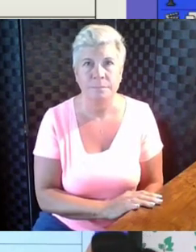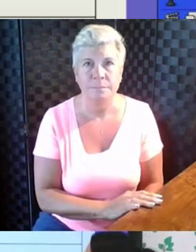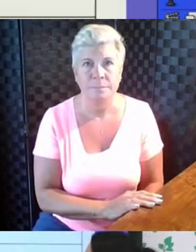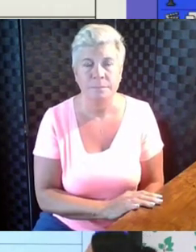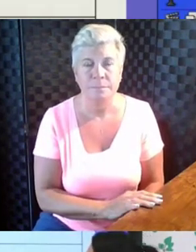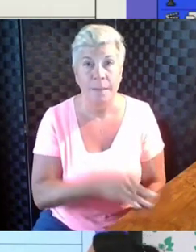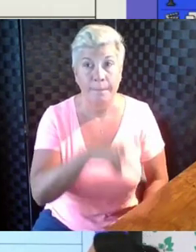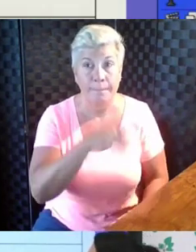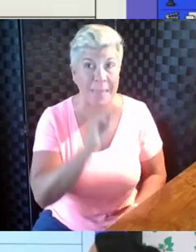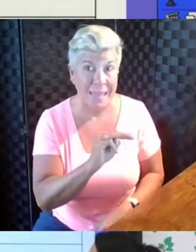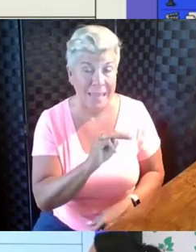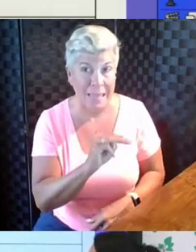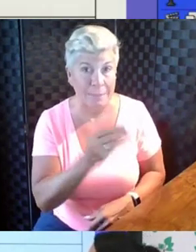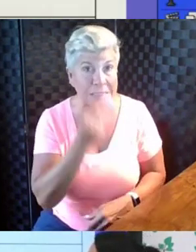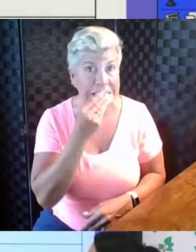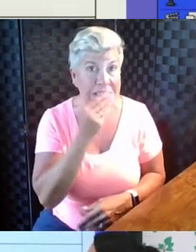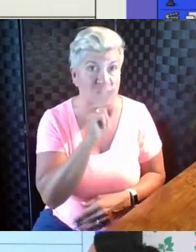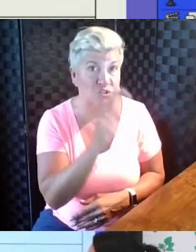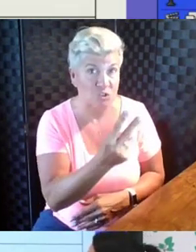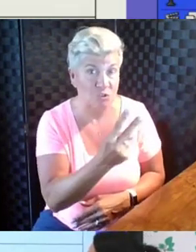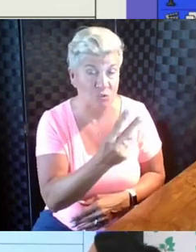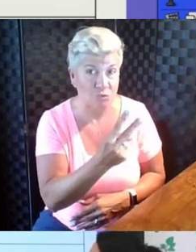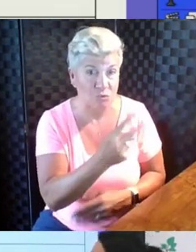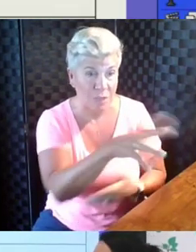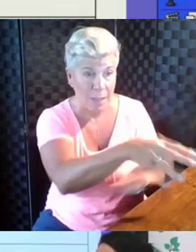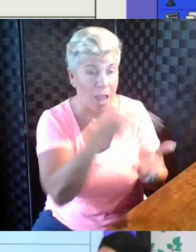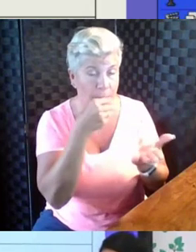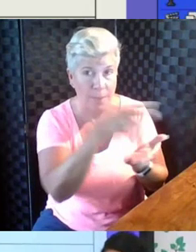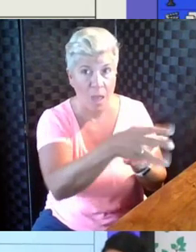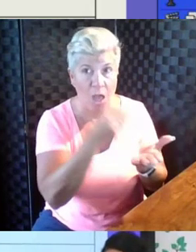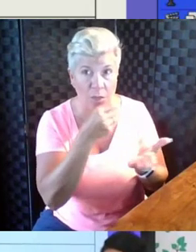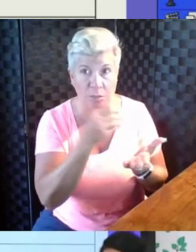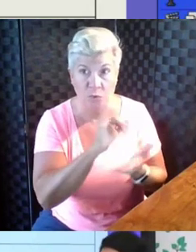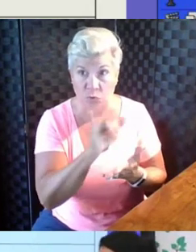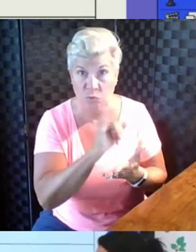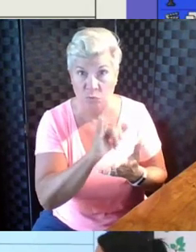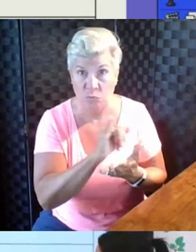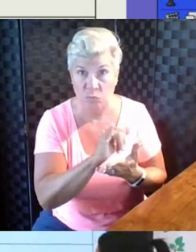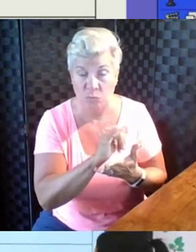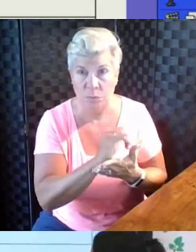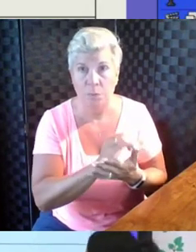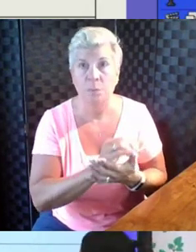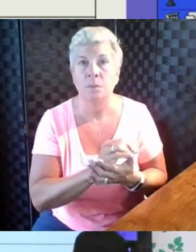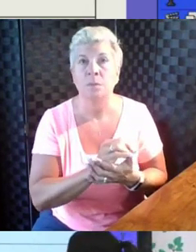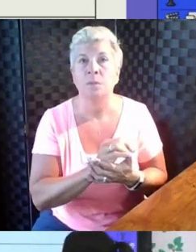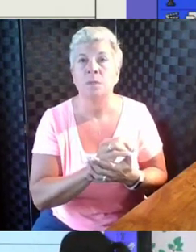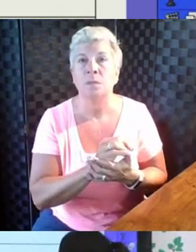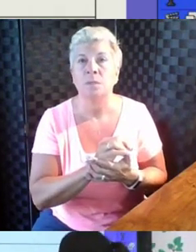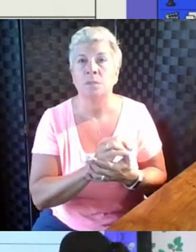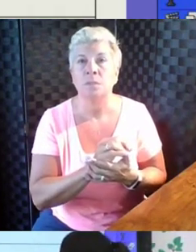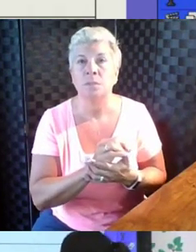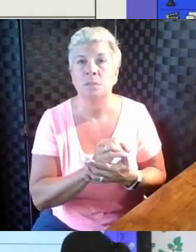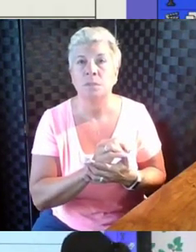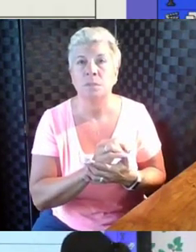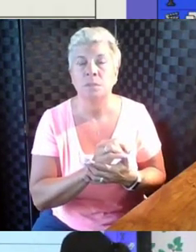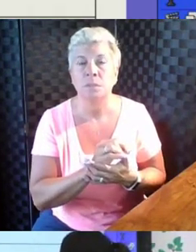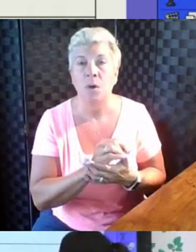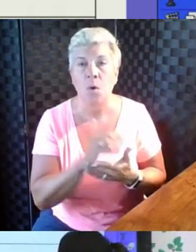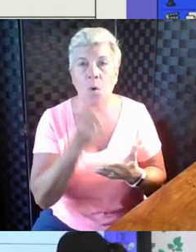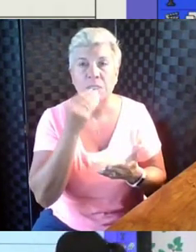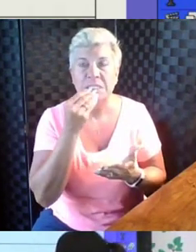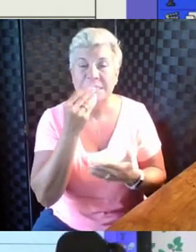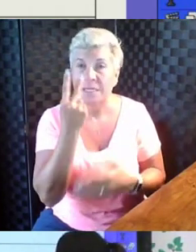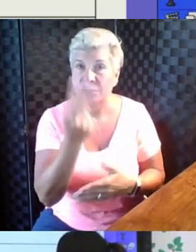Then Pam decided to eat 2 cookies as well. So she ate